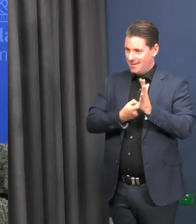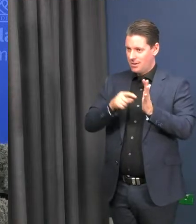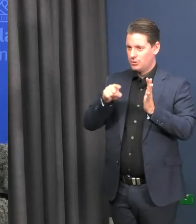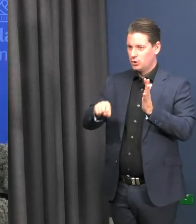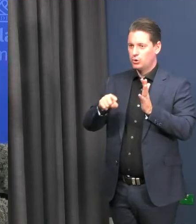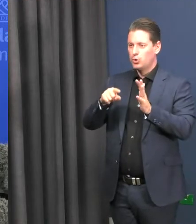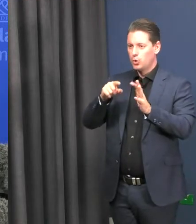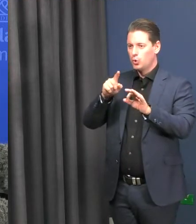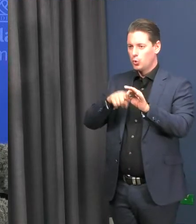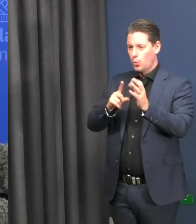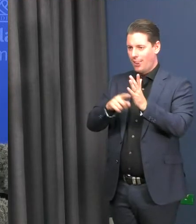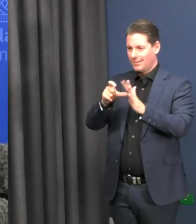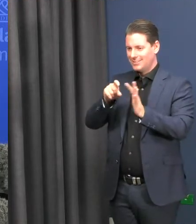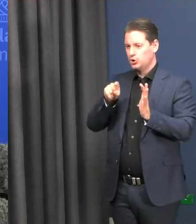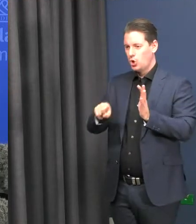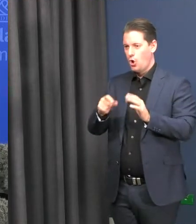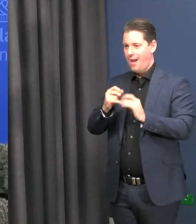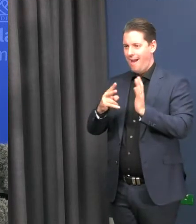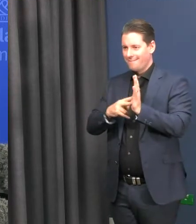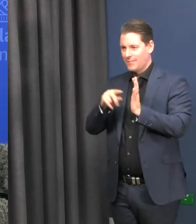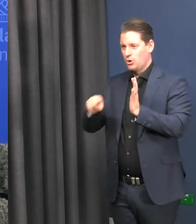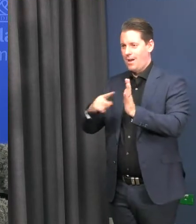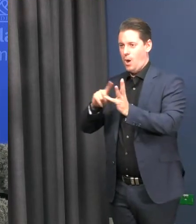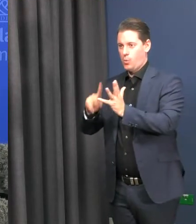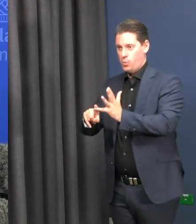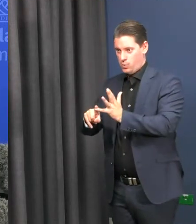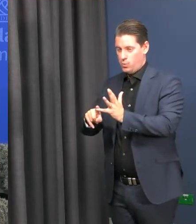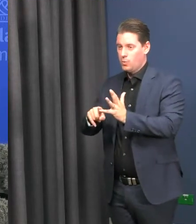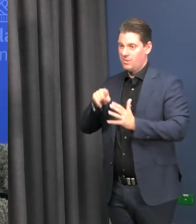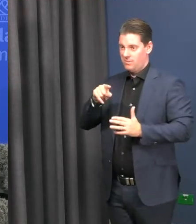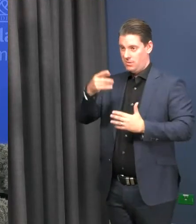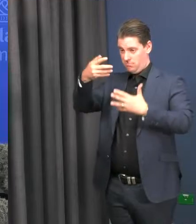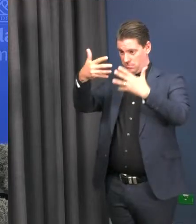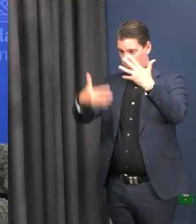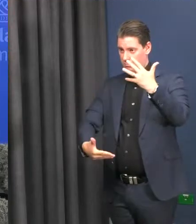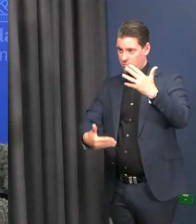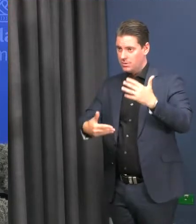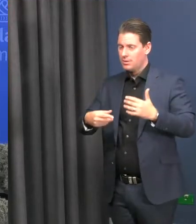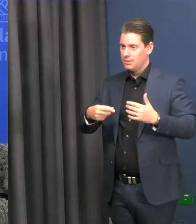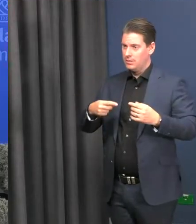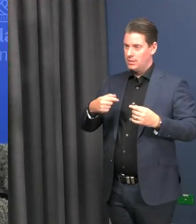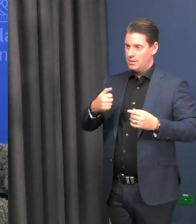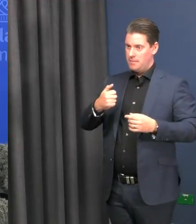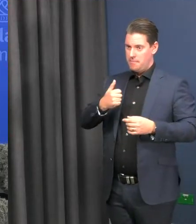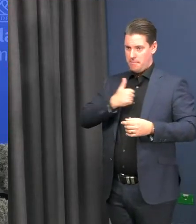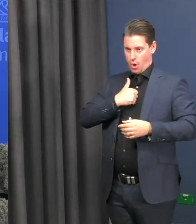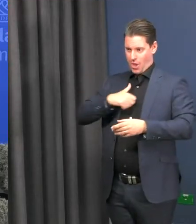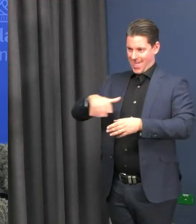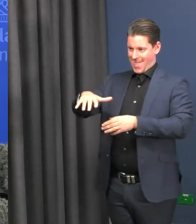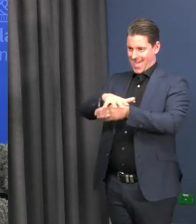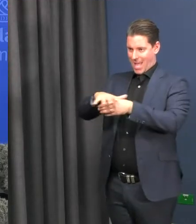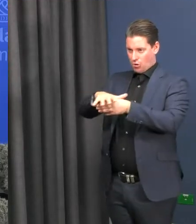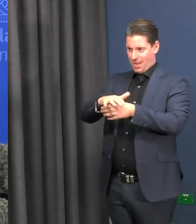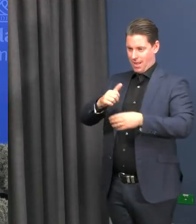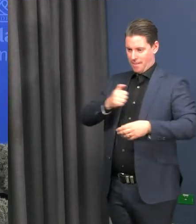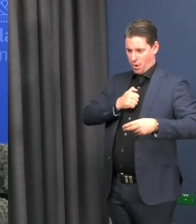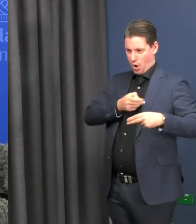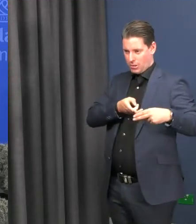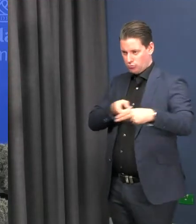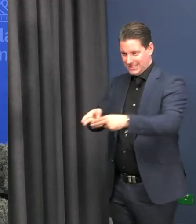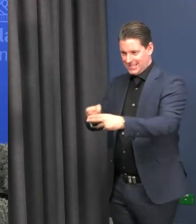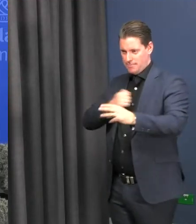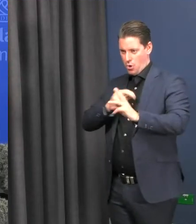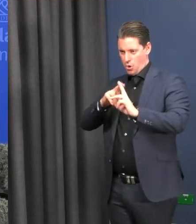disaster.qld.gov.au, and it will show you what is a possible scenario for your council, down to your street, down to your